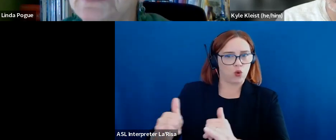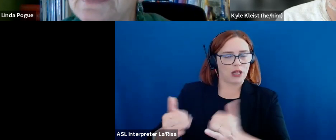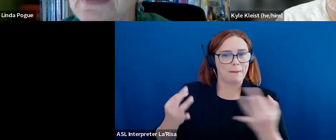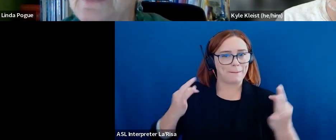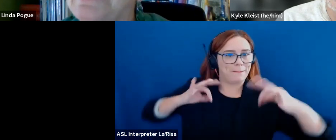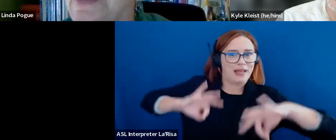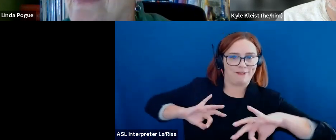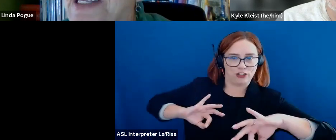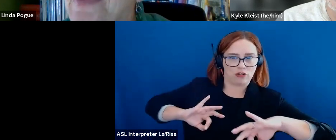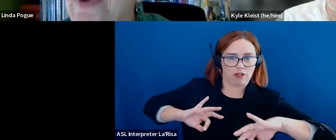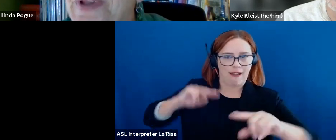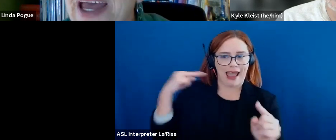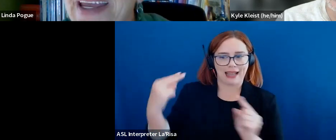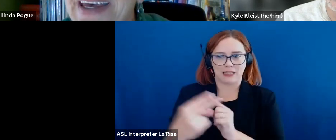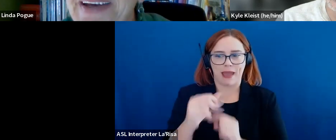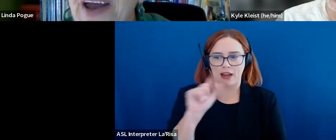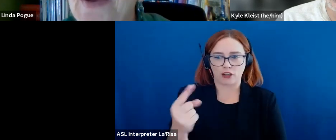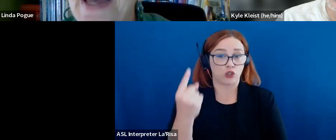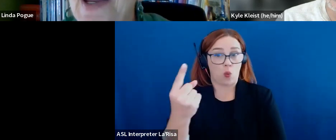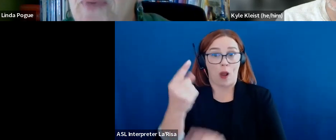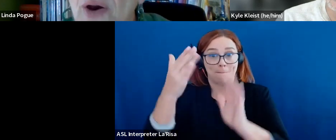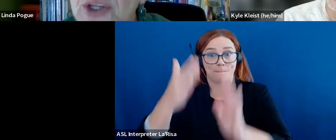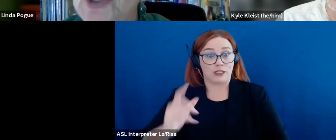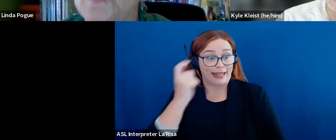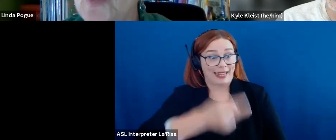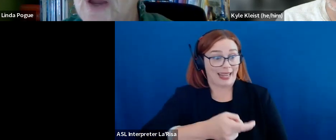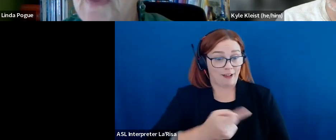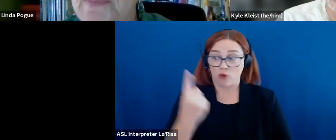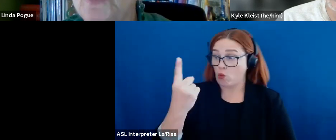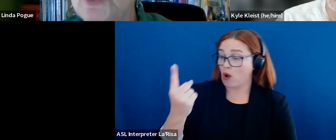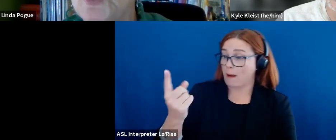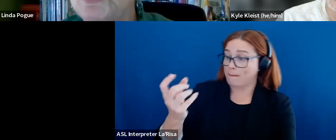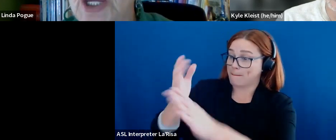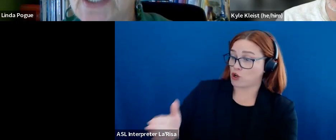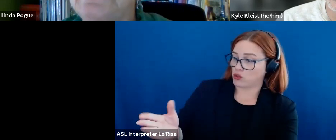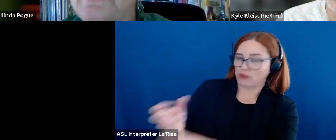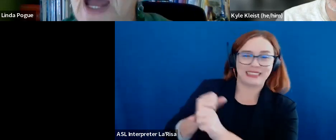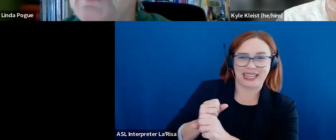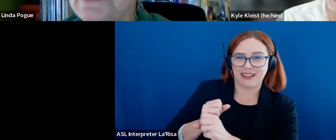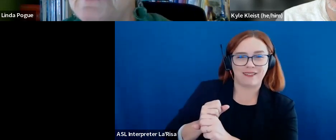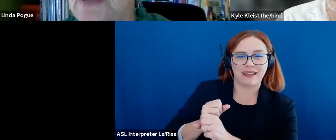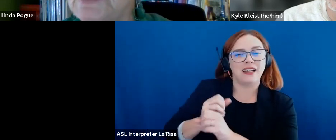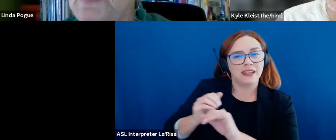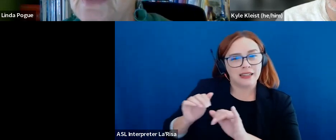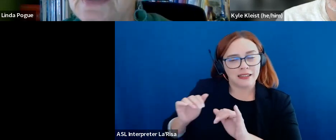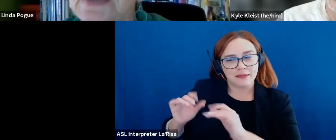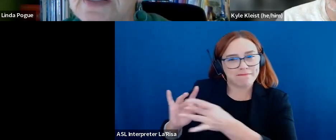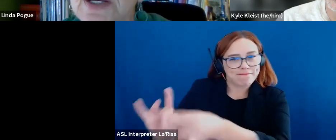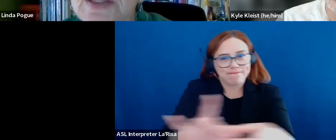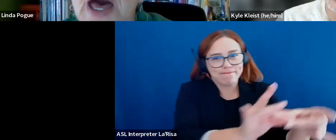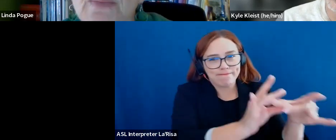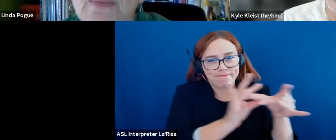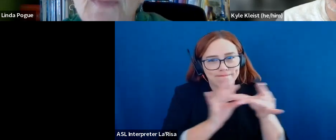one person receiving, but it's more like Kyle was saying, a partnership where people share different aspects of their